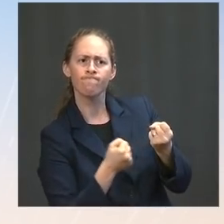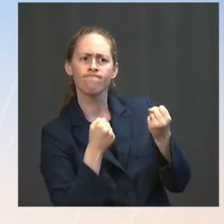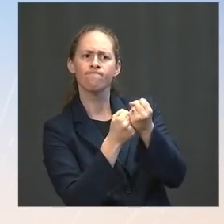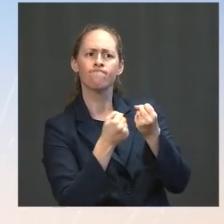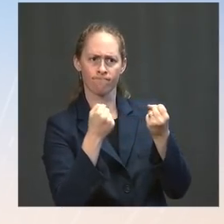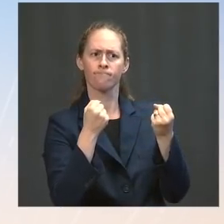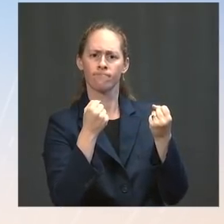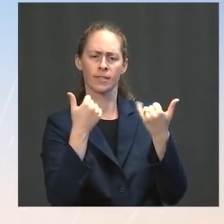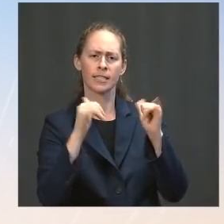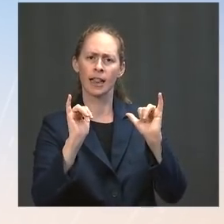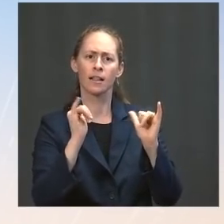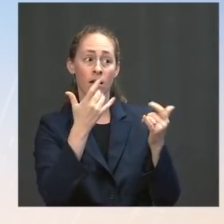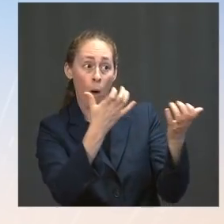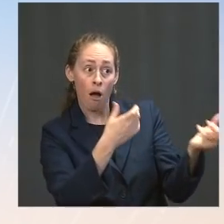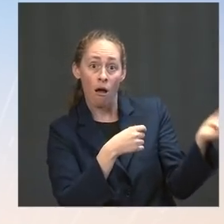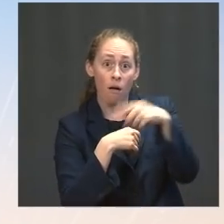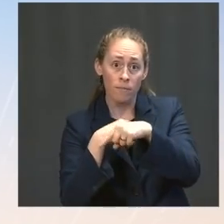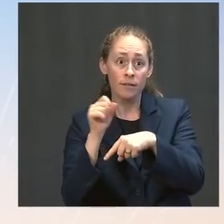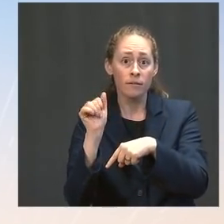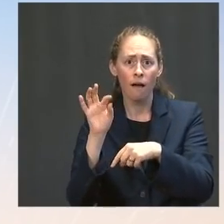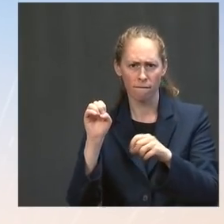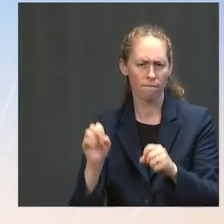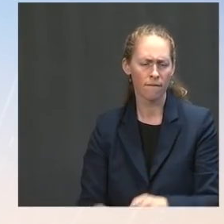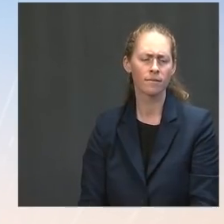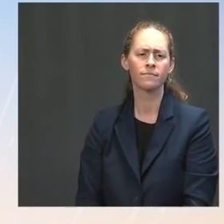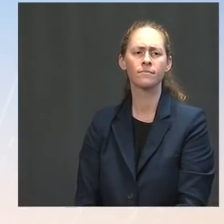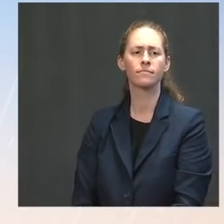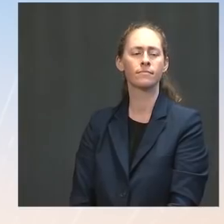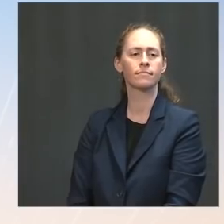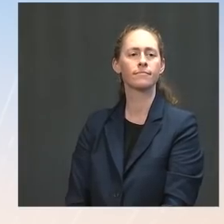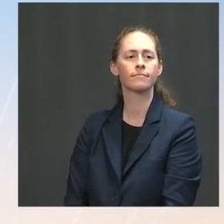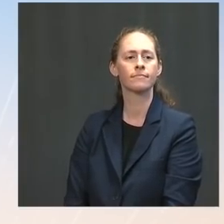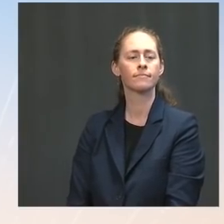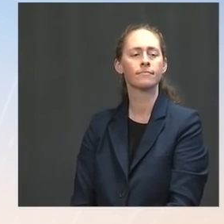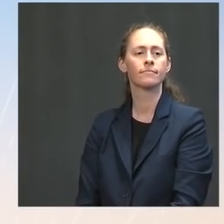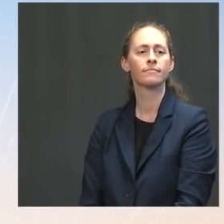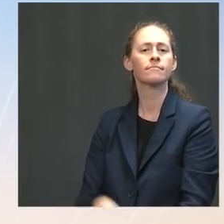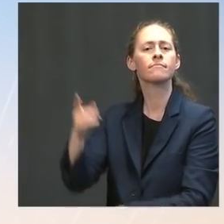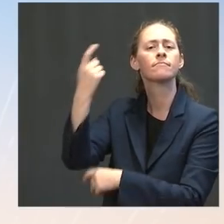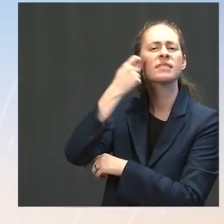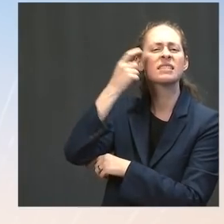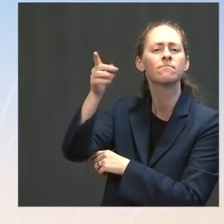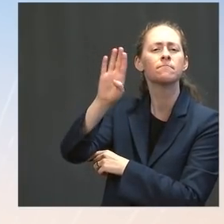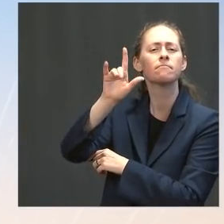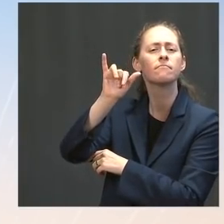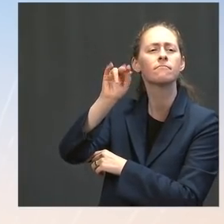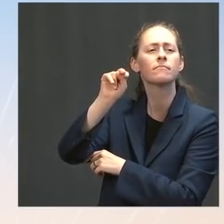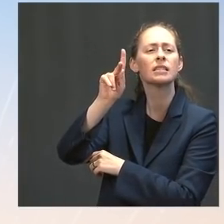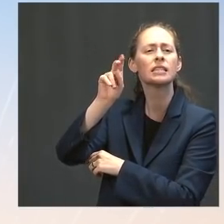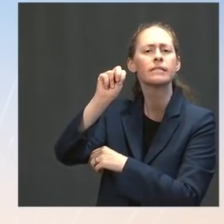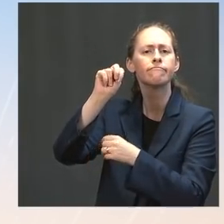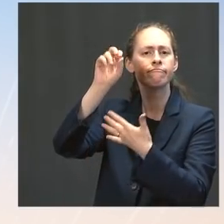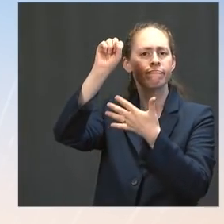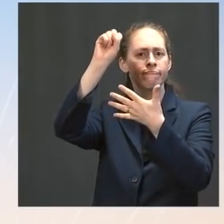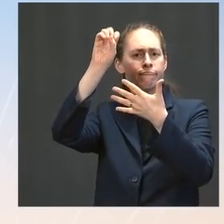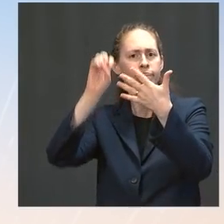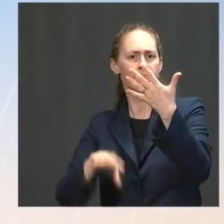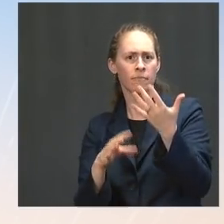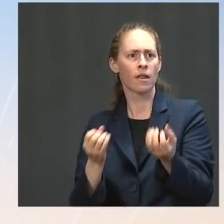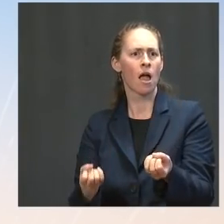is, Peter, but I would also say that there's a reality that the Taliban is currently controlling large swaths of